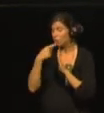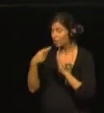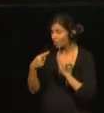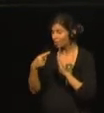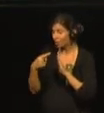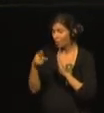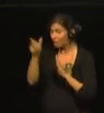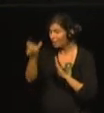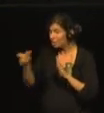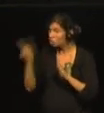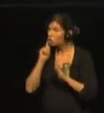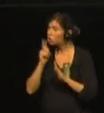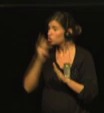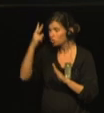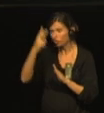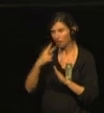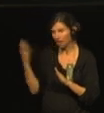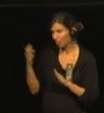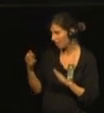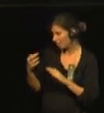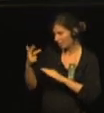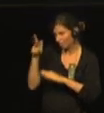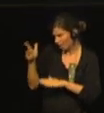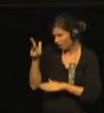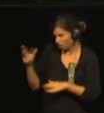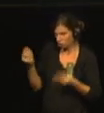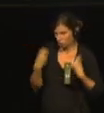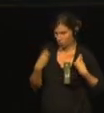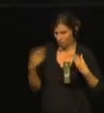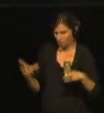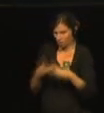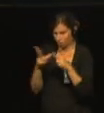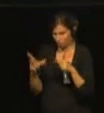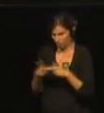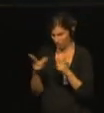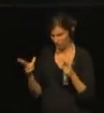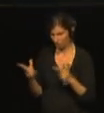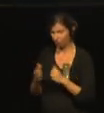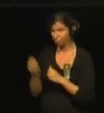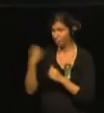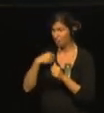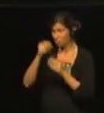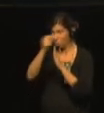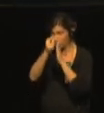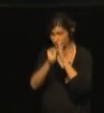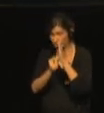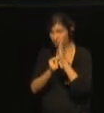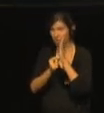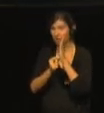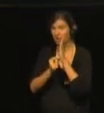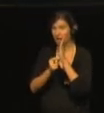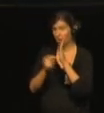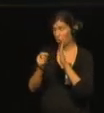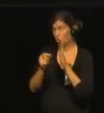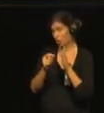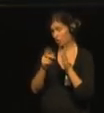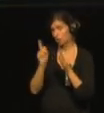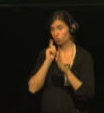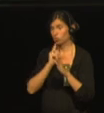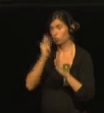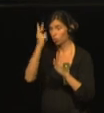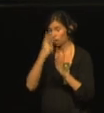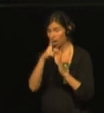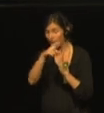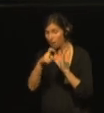So with all these indicators, deafblind indicators that we have picked and that we have